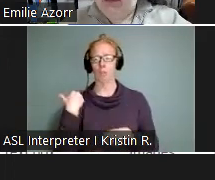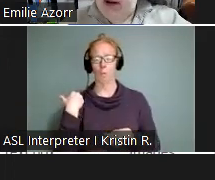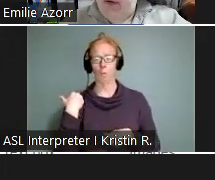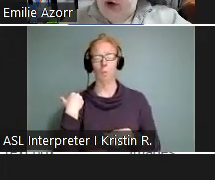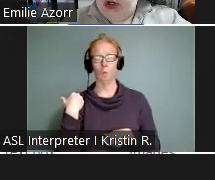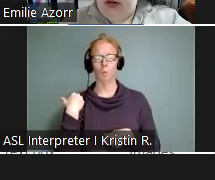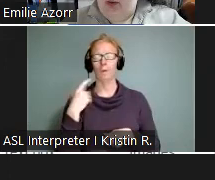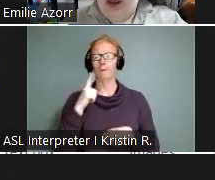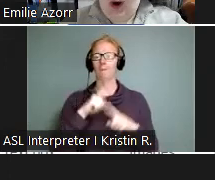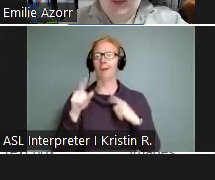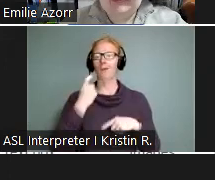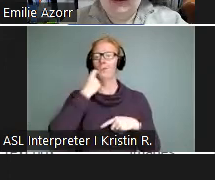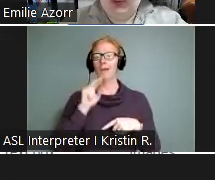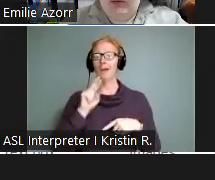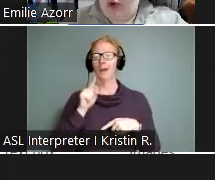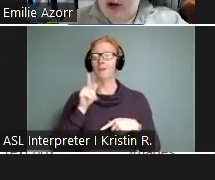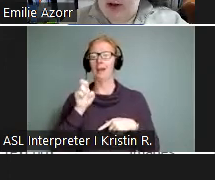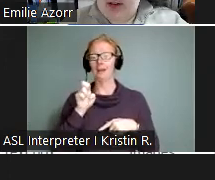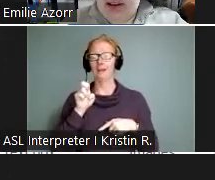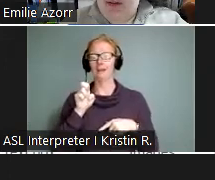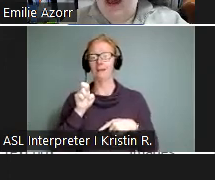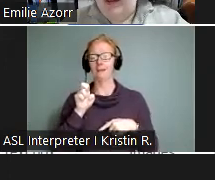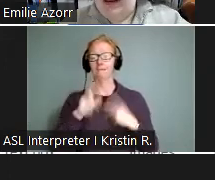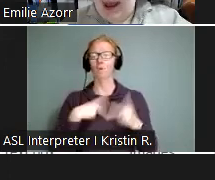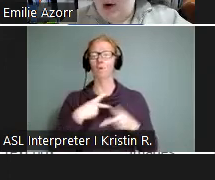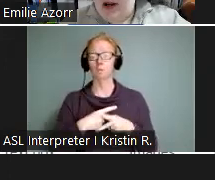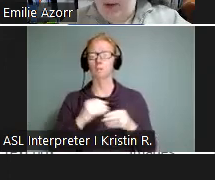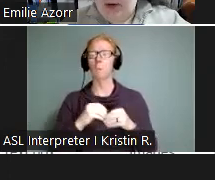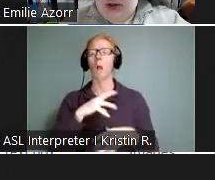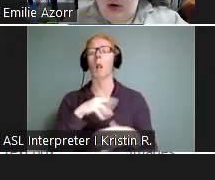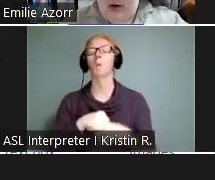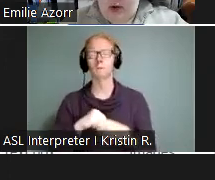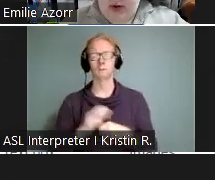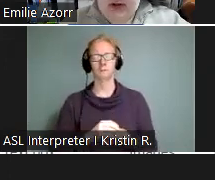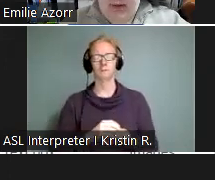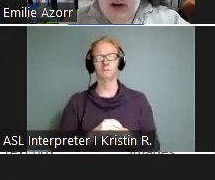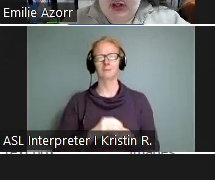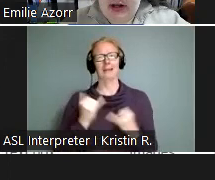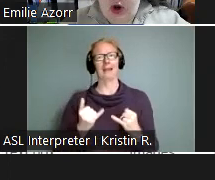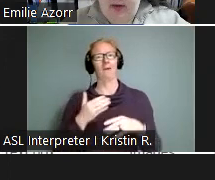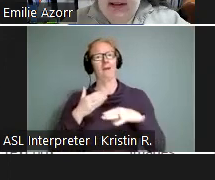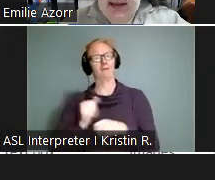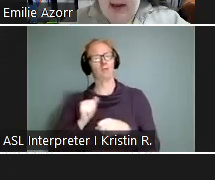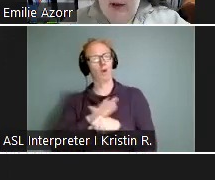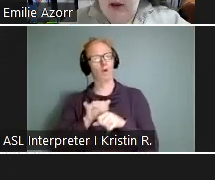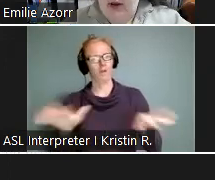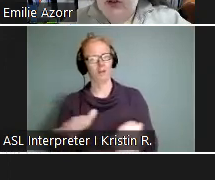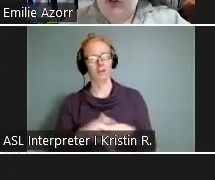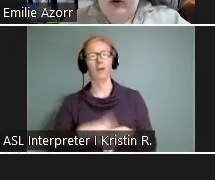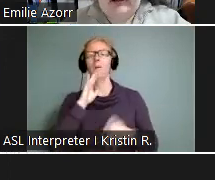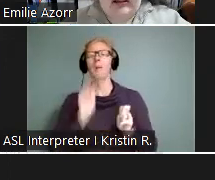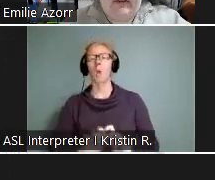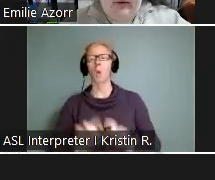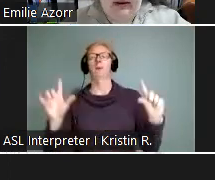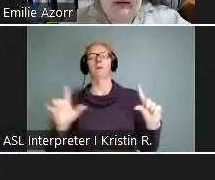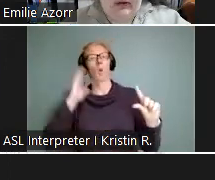a updated version that we hope is a little bit more inclusive now in a post-COVID world. So I'm actually going to open this up